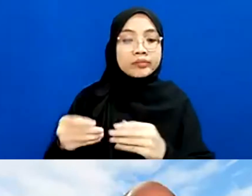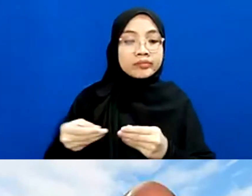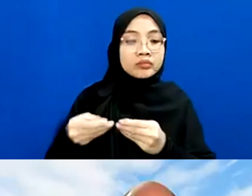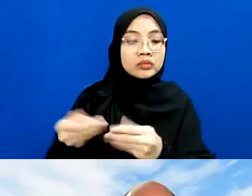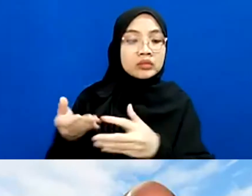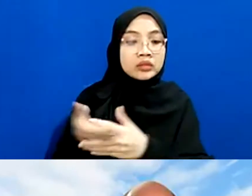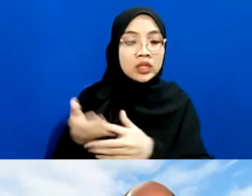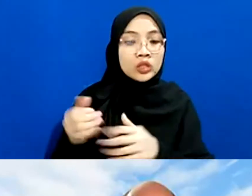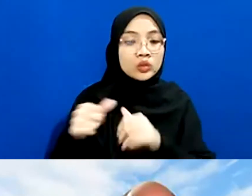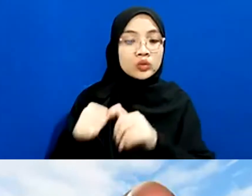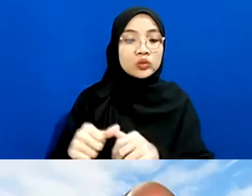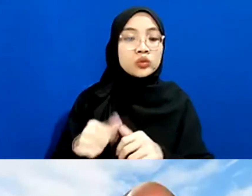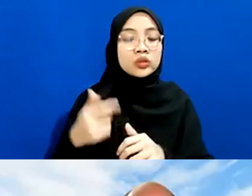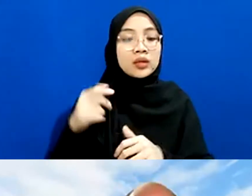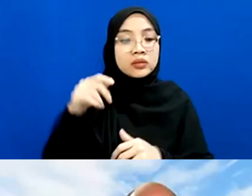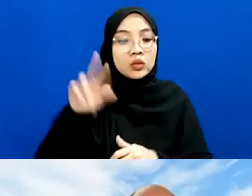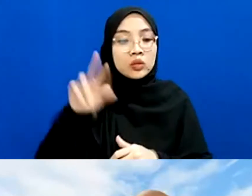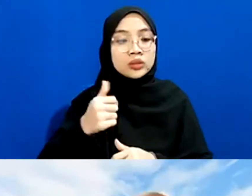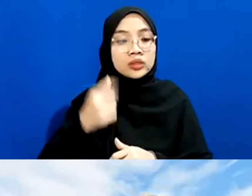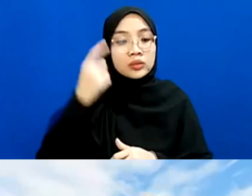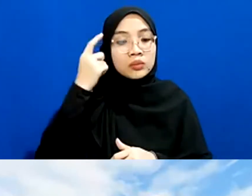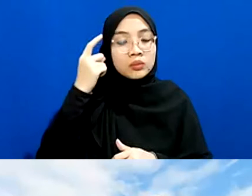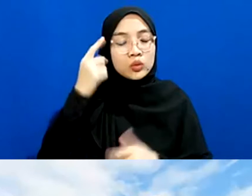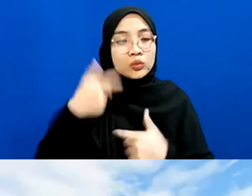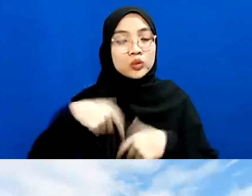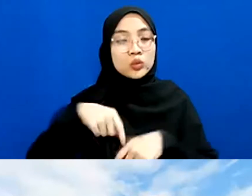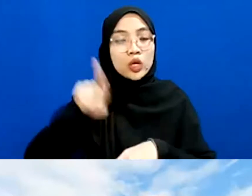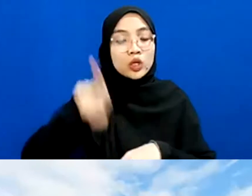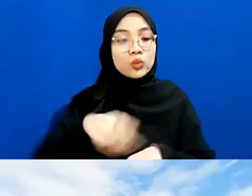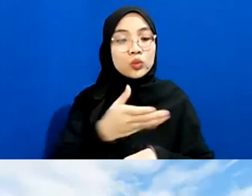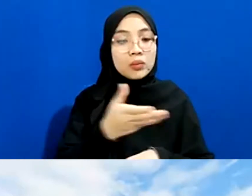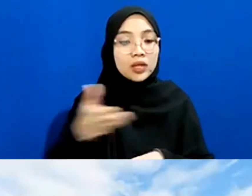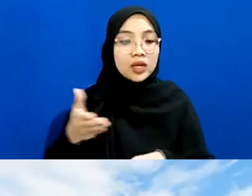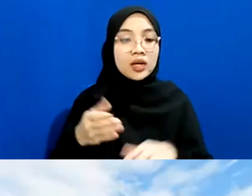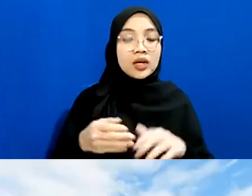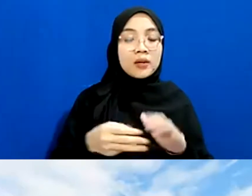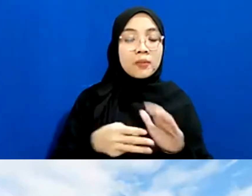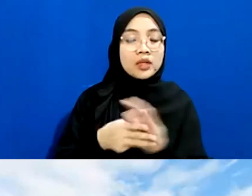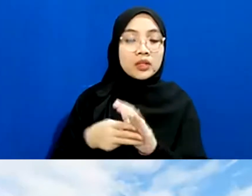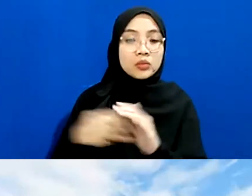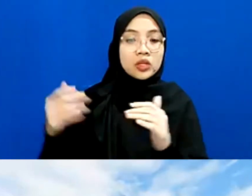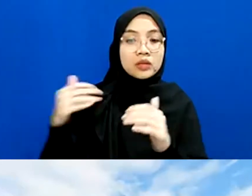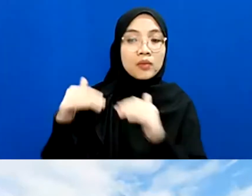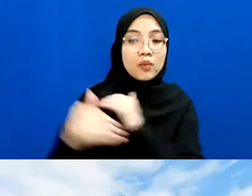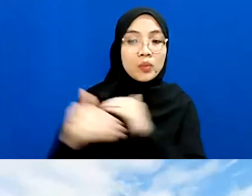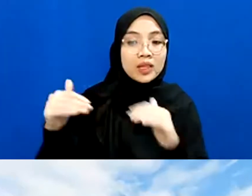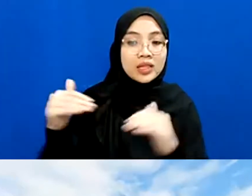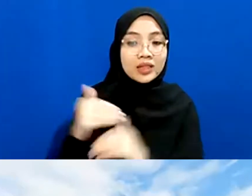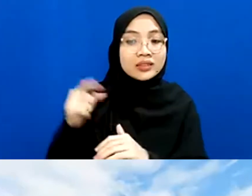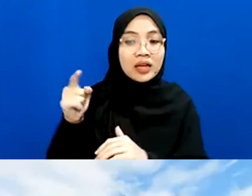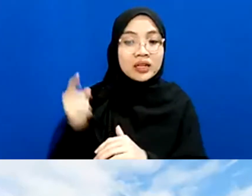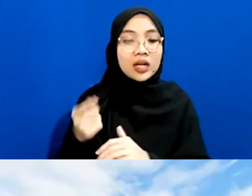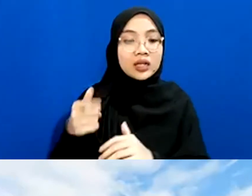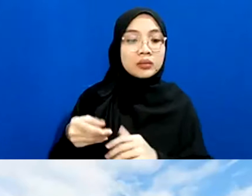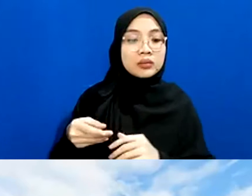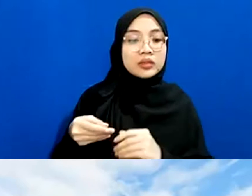our students who who have problem in mobility, for example. I remember then that